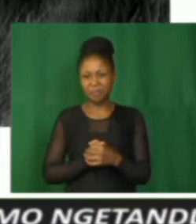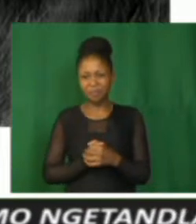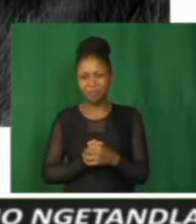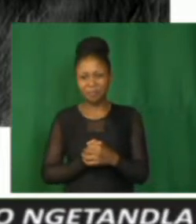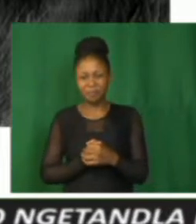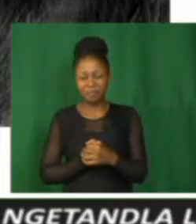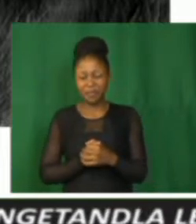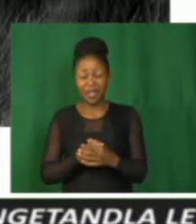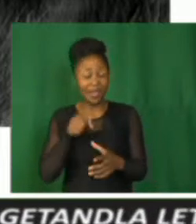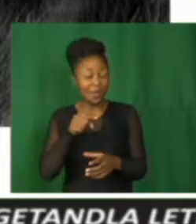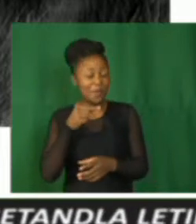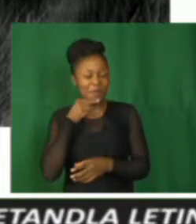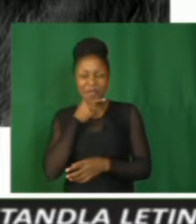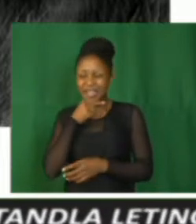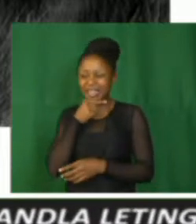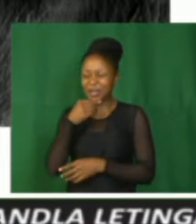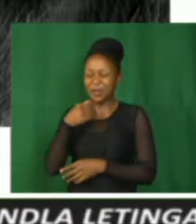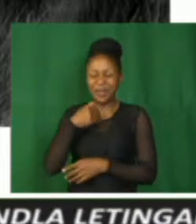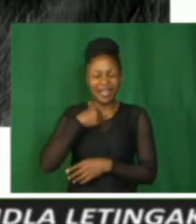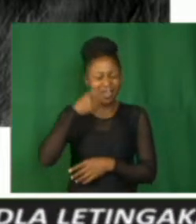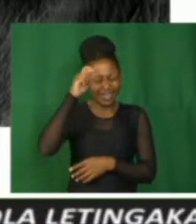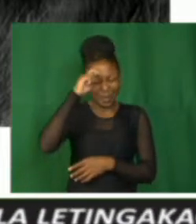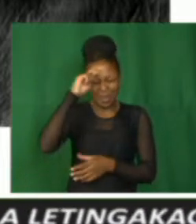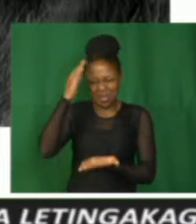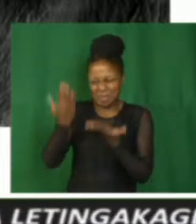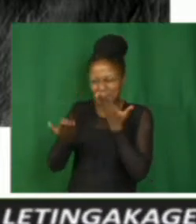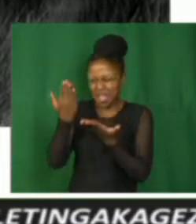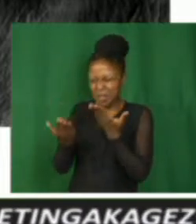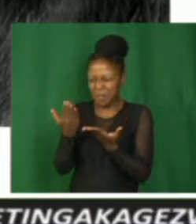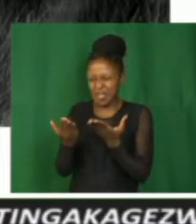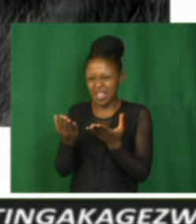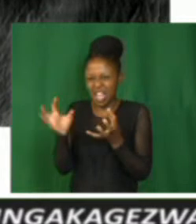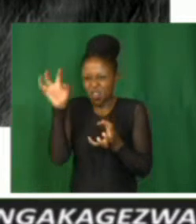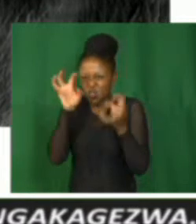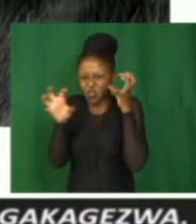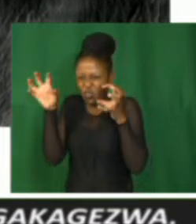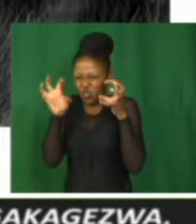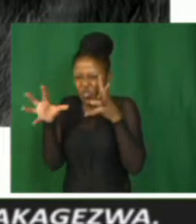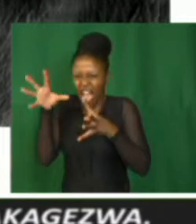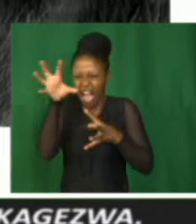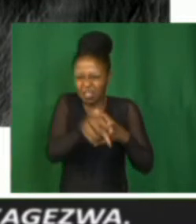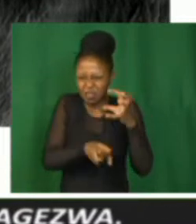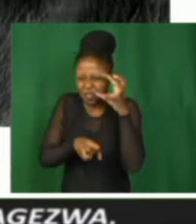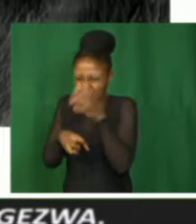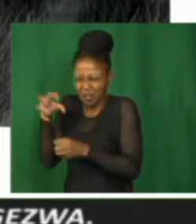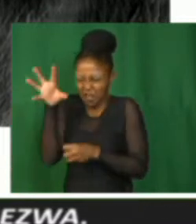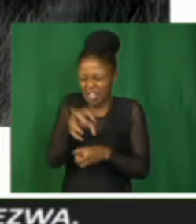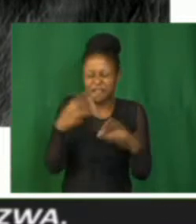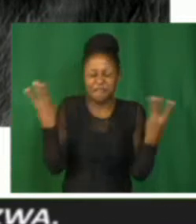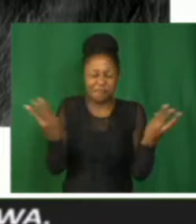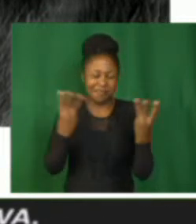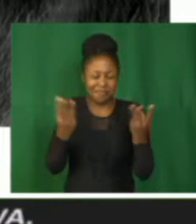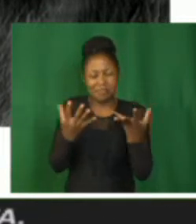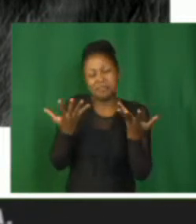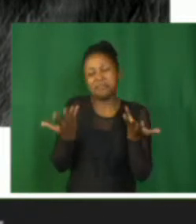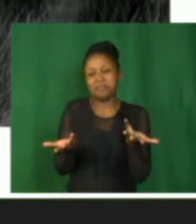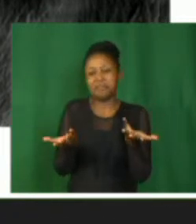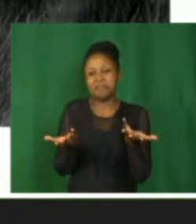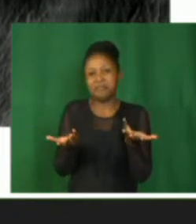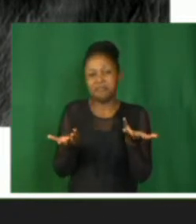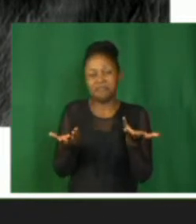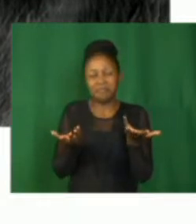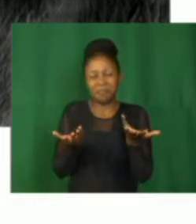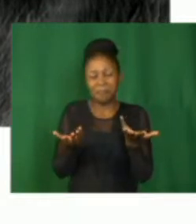a ghost hunting people. I really don't know. All right, so Lerato is saying she thinks